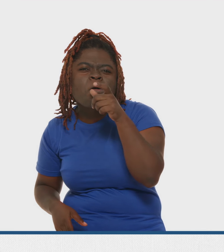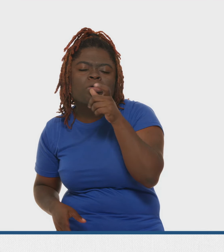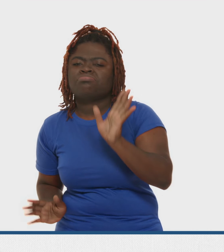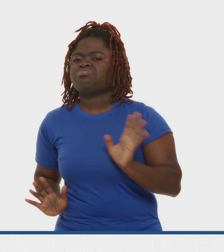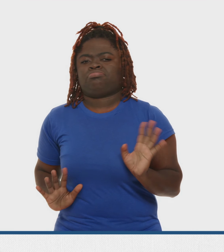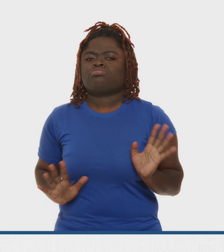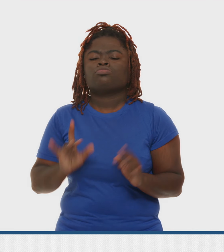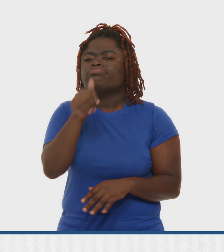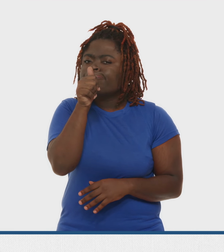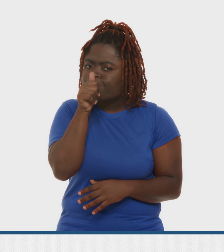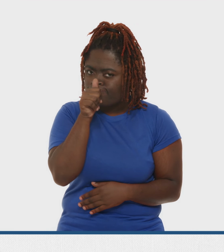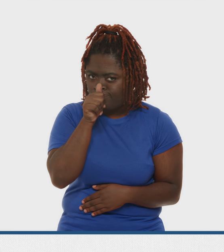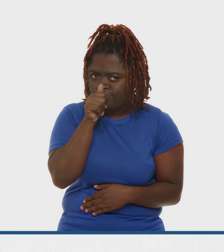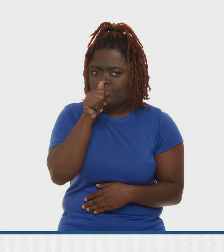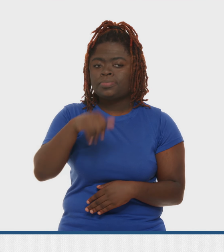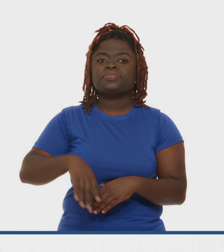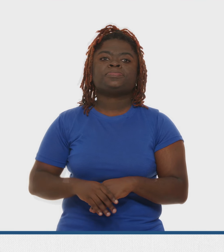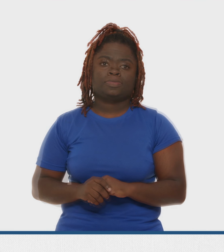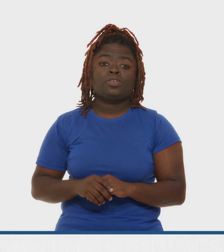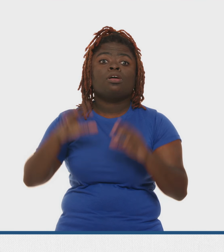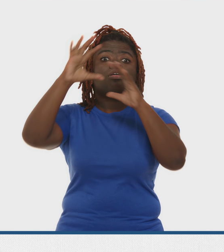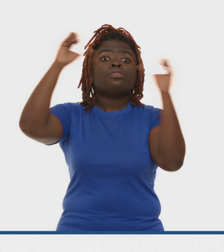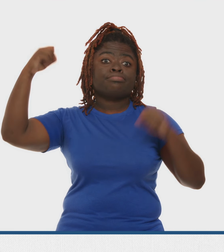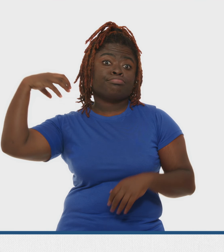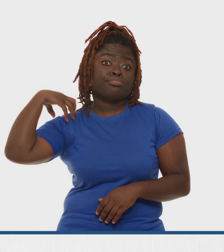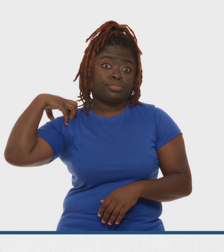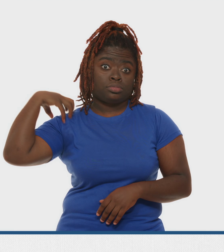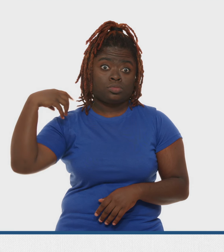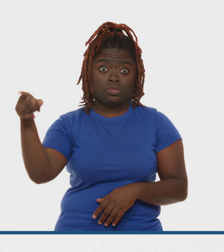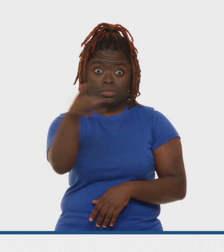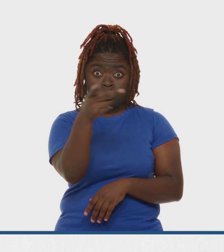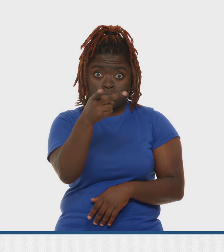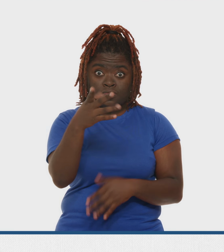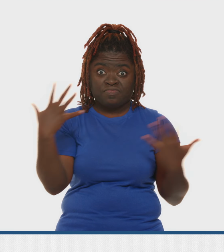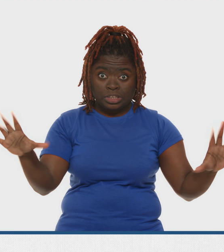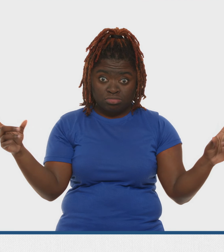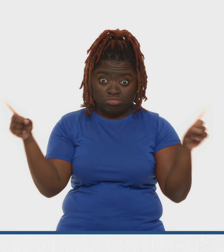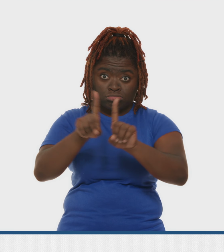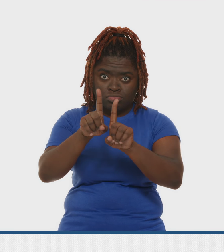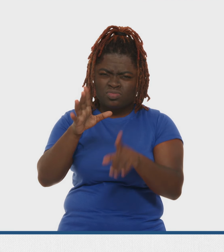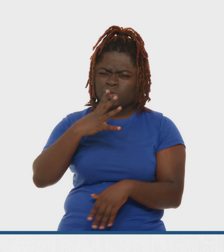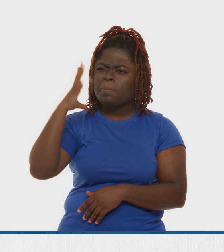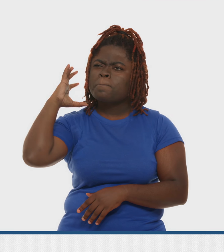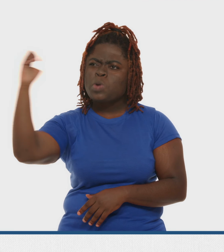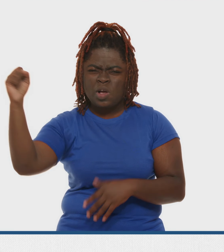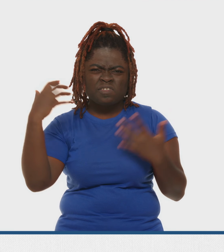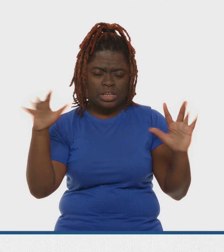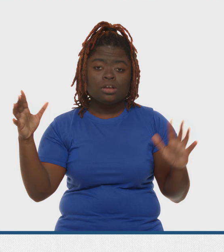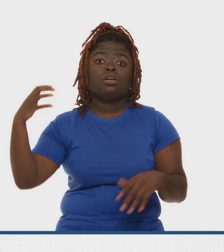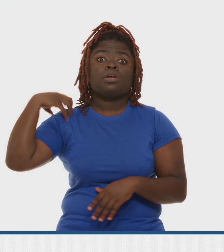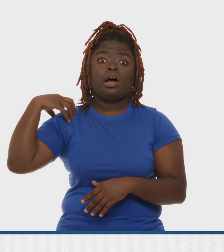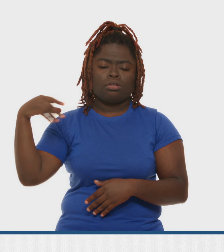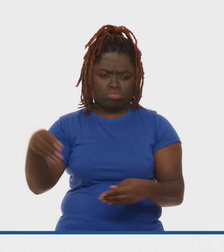voted on that ballot paper. Step 8. Both elector and assistant leave the polling station.